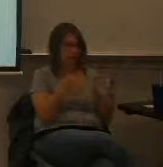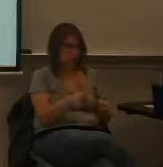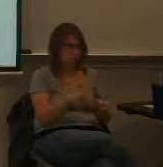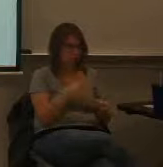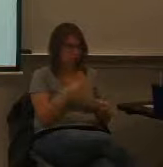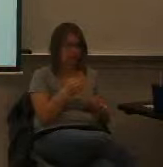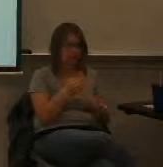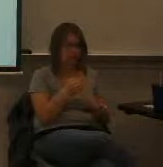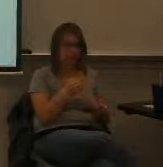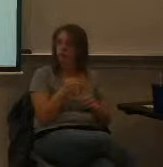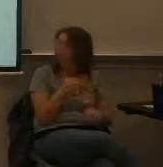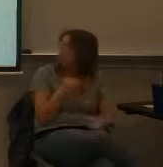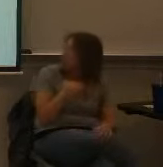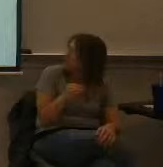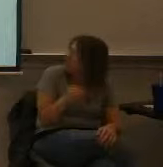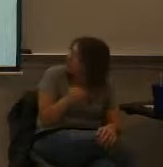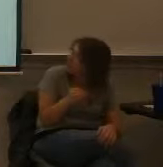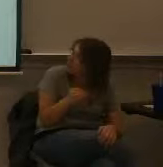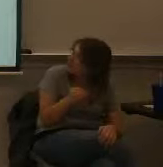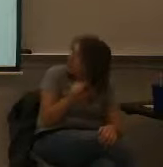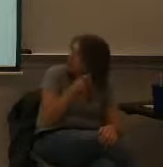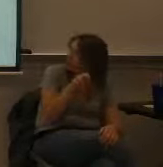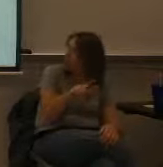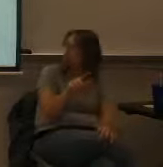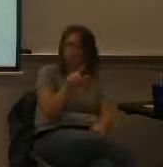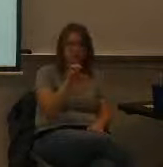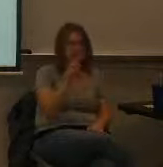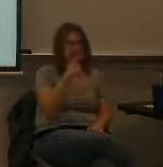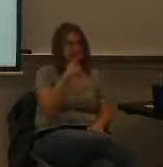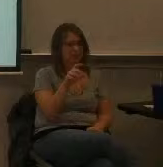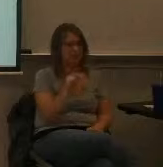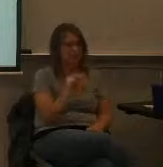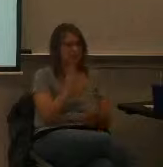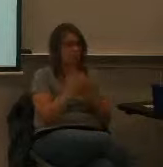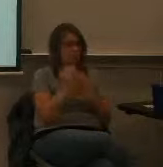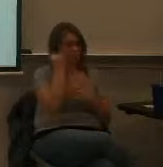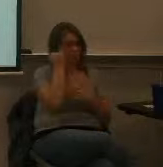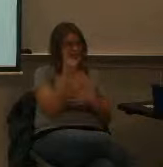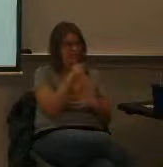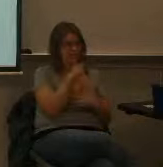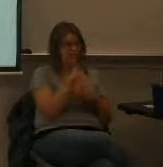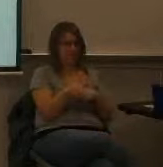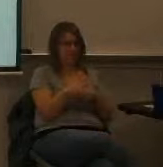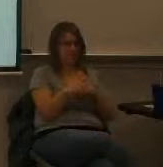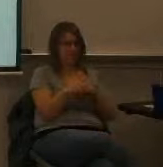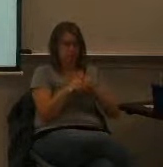and areal extent. And part of the idea here is that